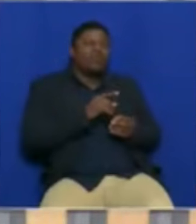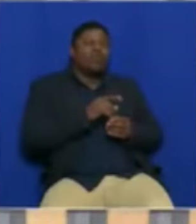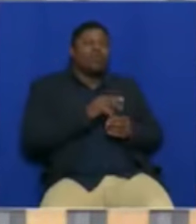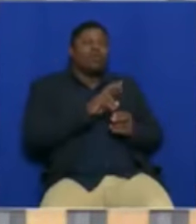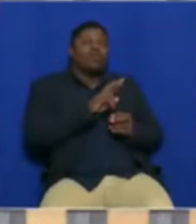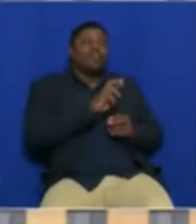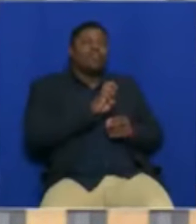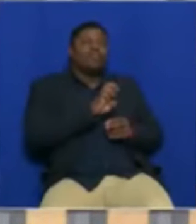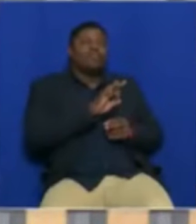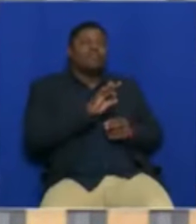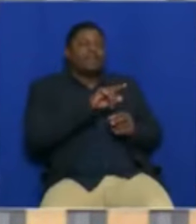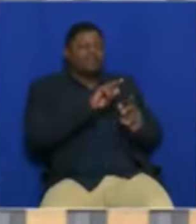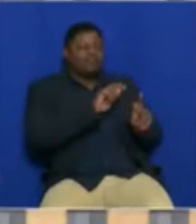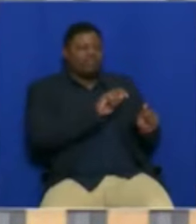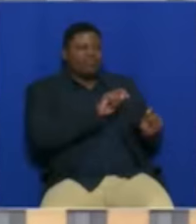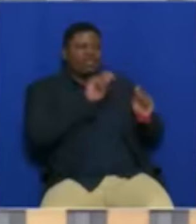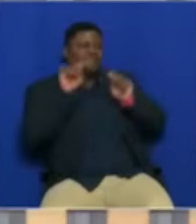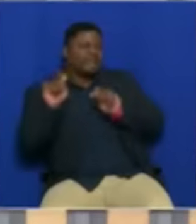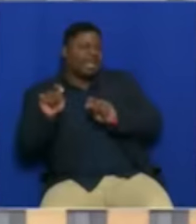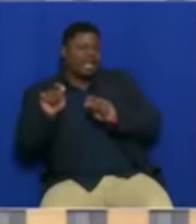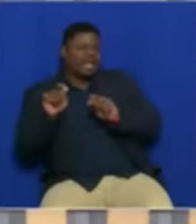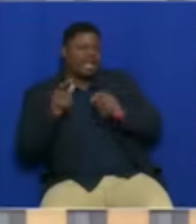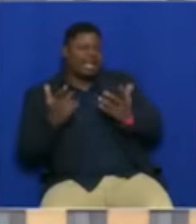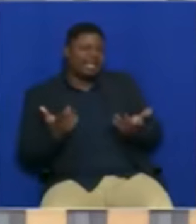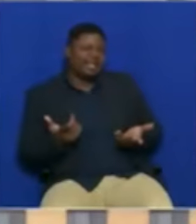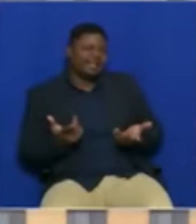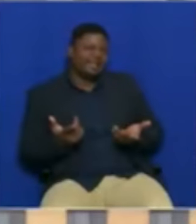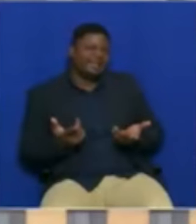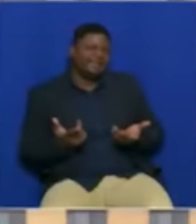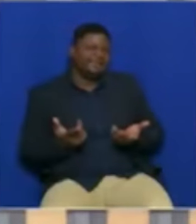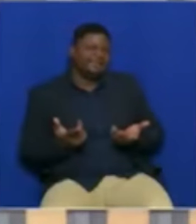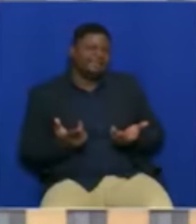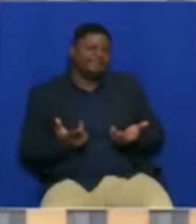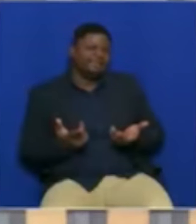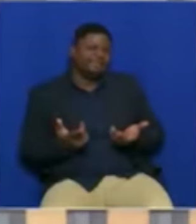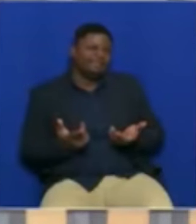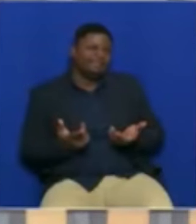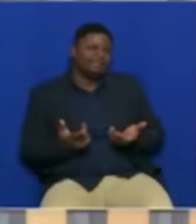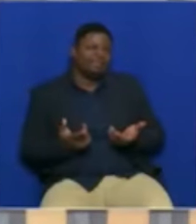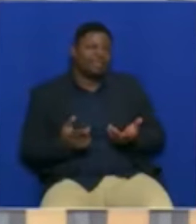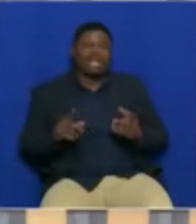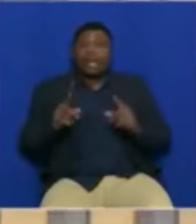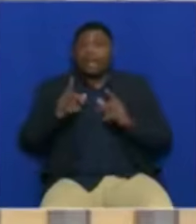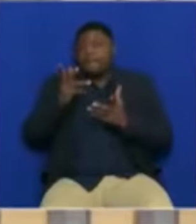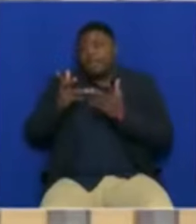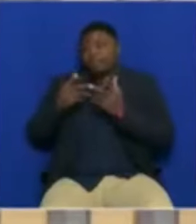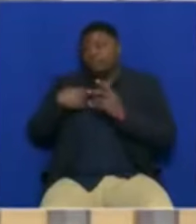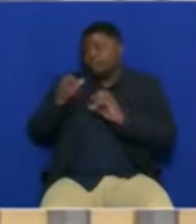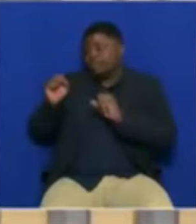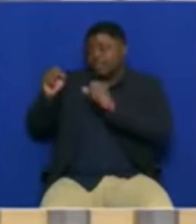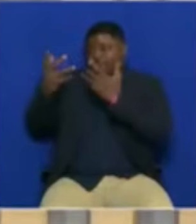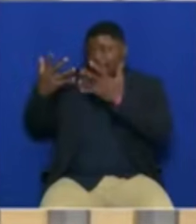received. You may have dealt with this, but yes, there's no harm in you repeating it. No problem,